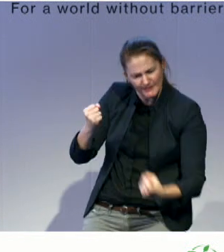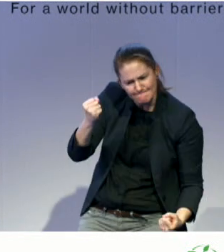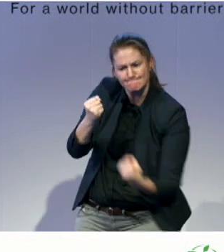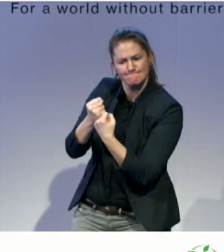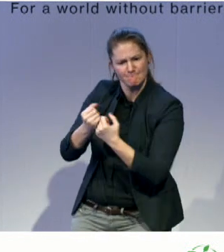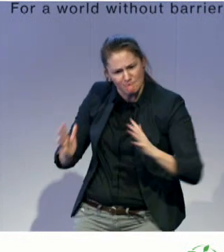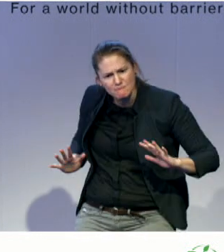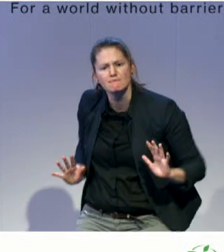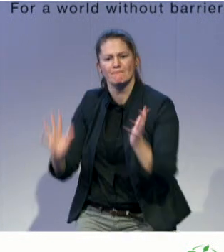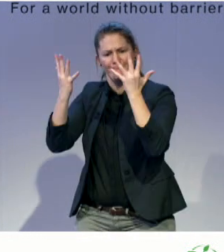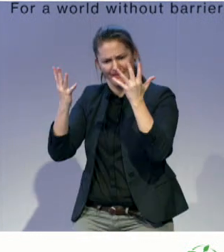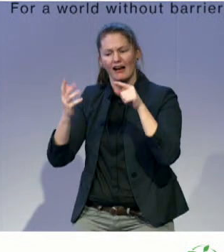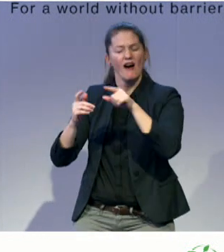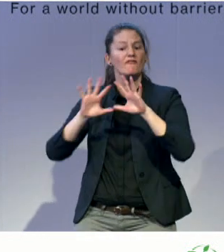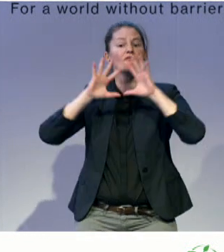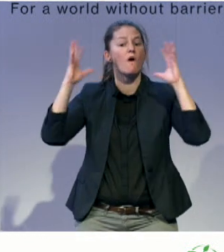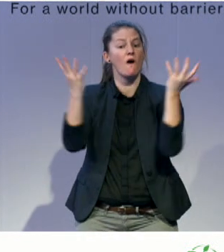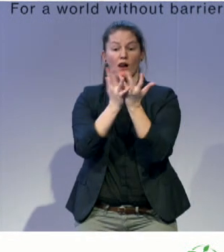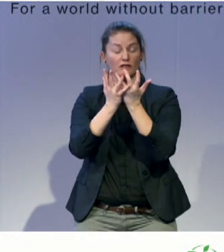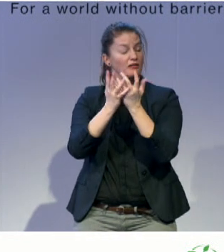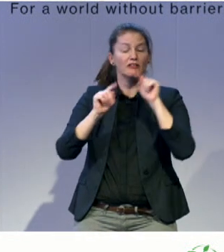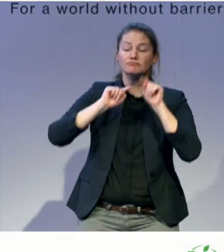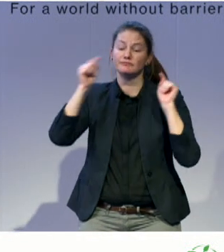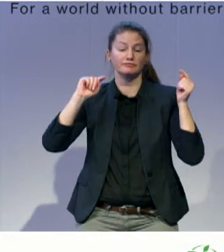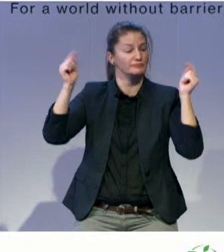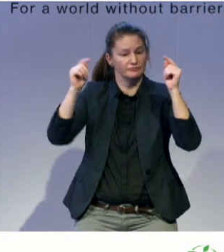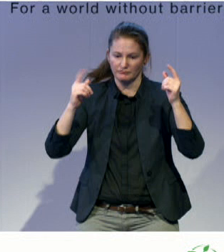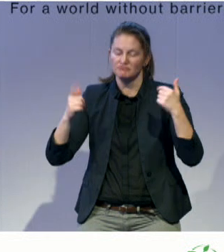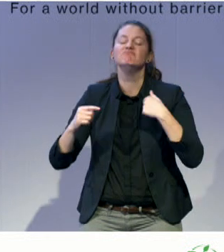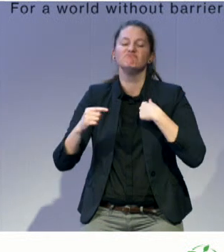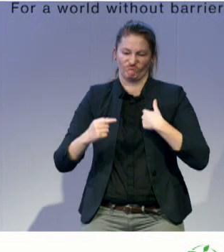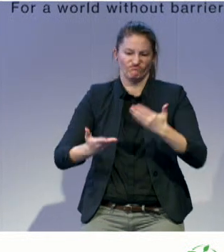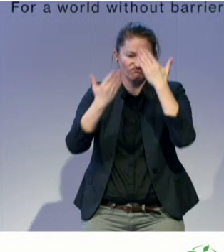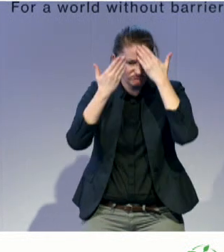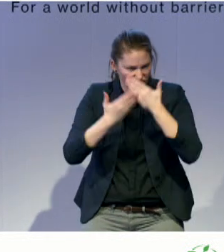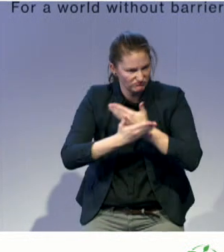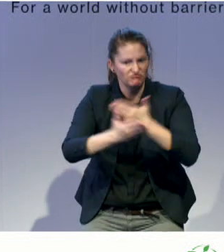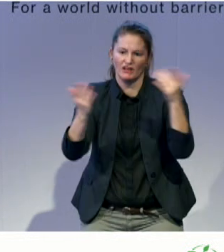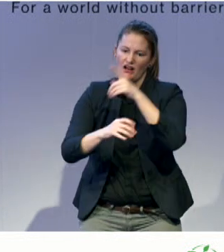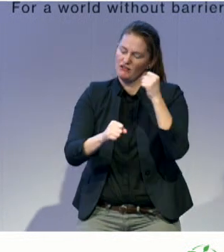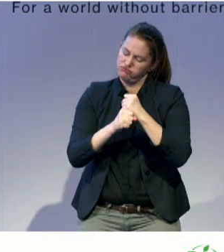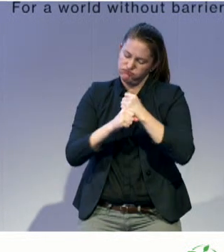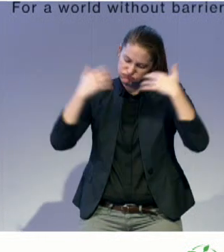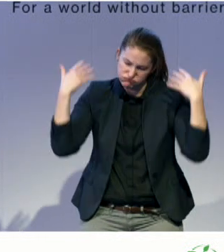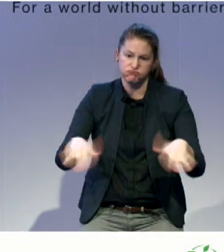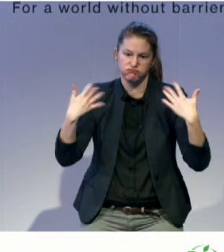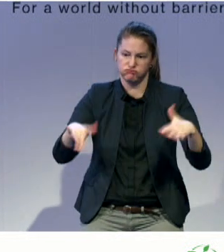nation on the globe. I admire each one of you. Thank you.